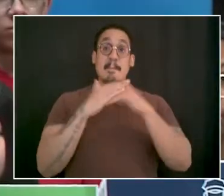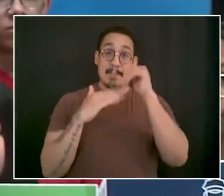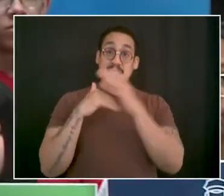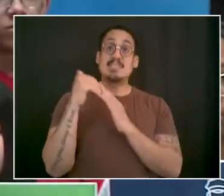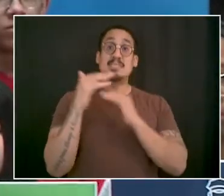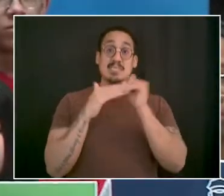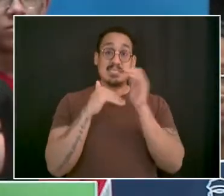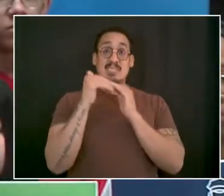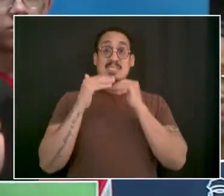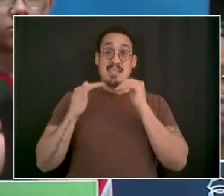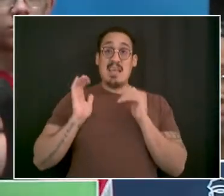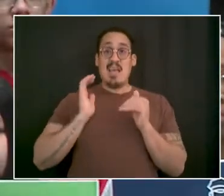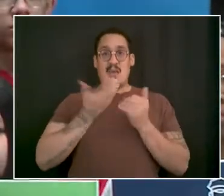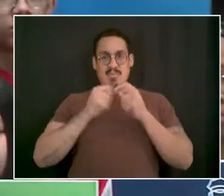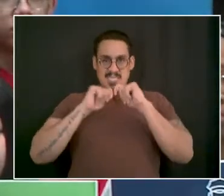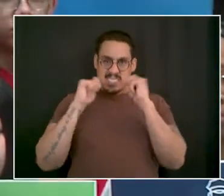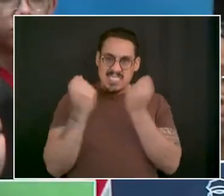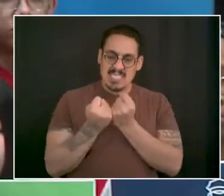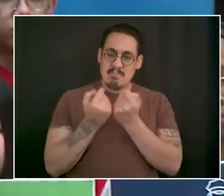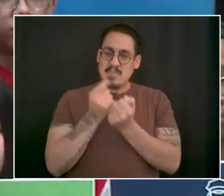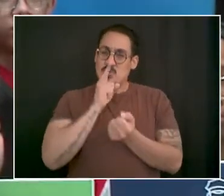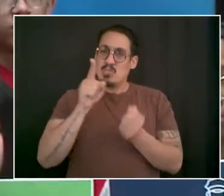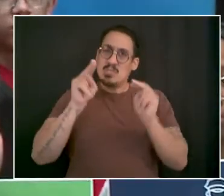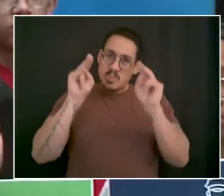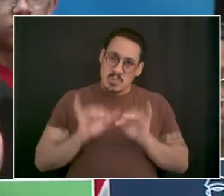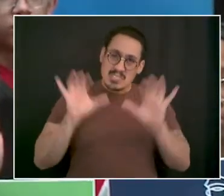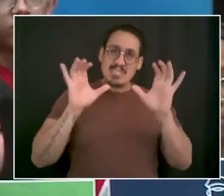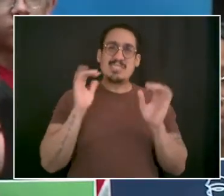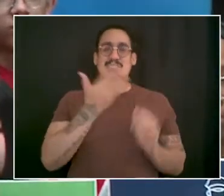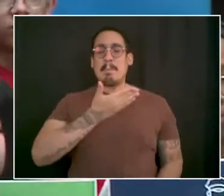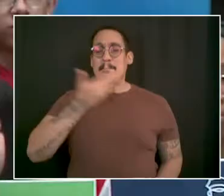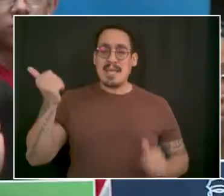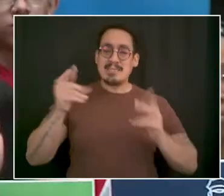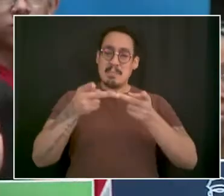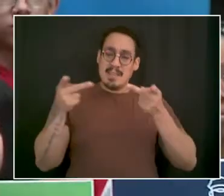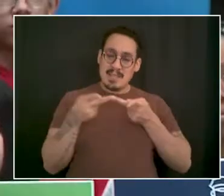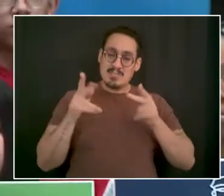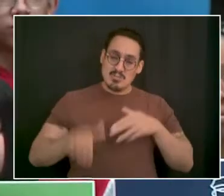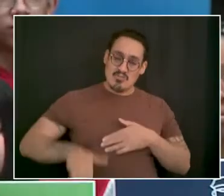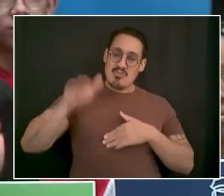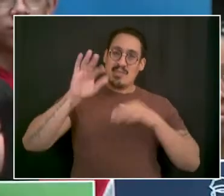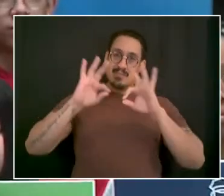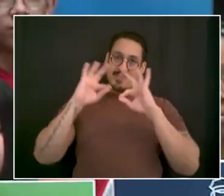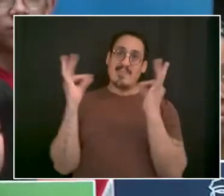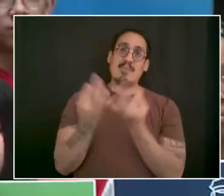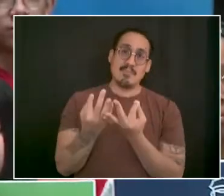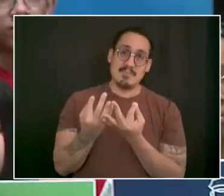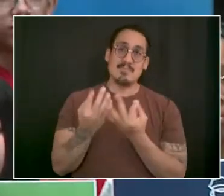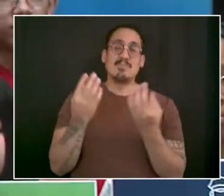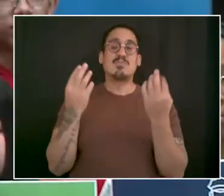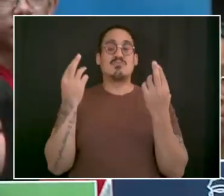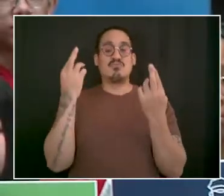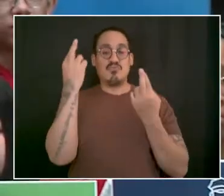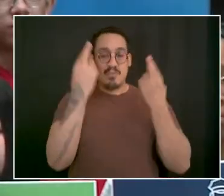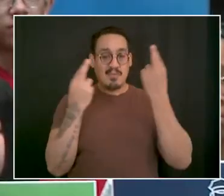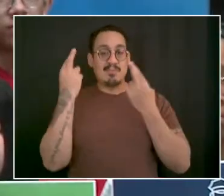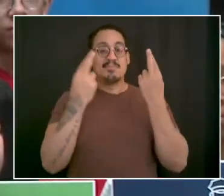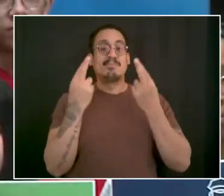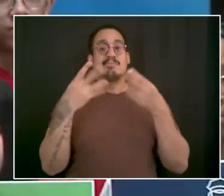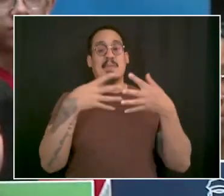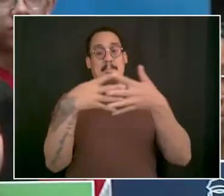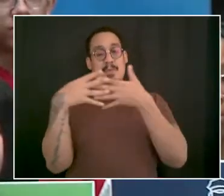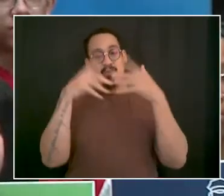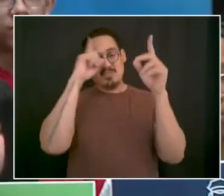make sure that New York City is the best place to raise a family and the best place to realize the American